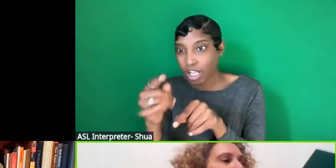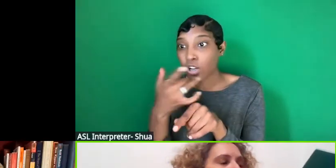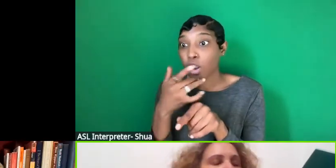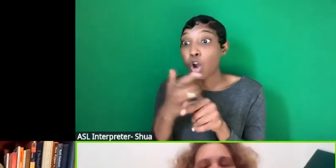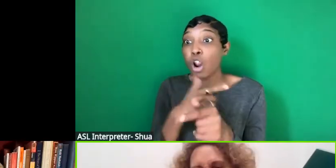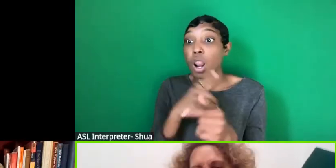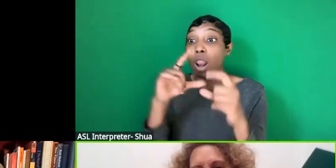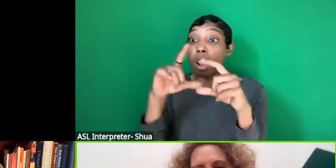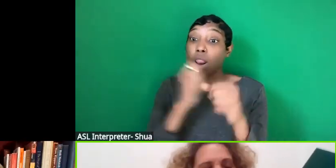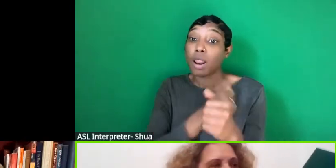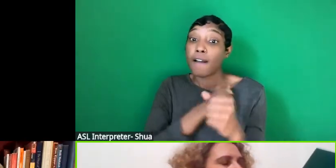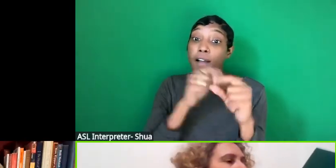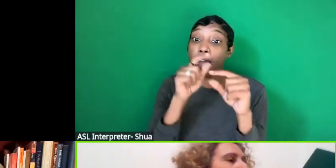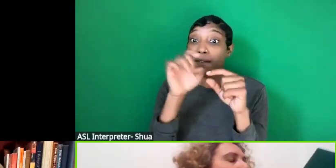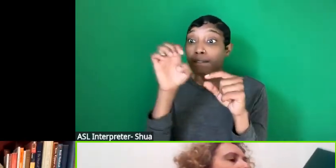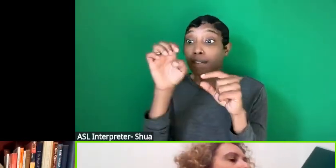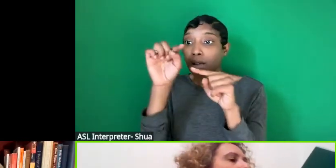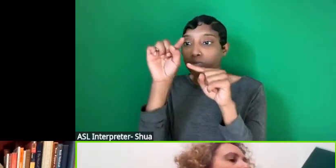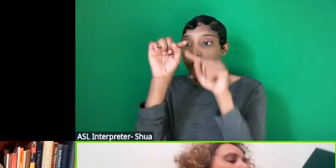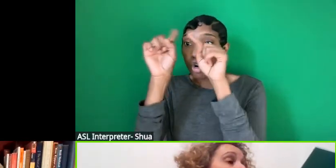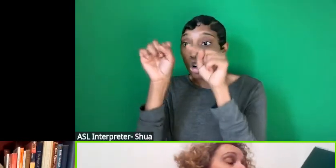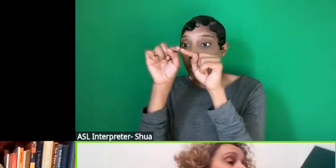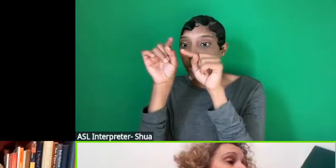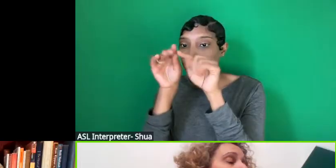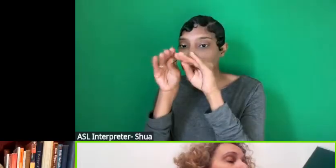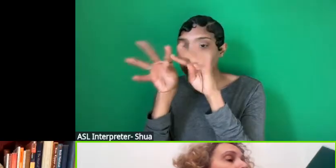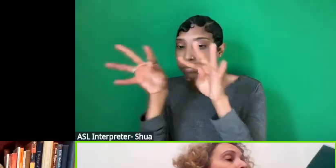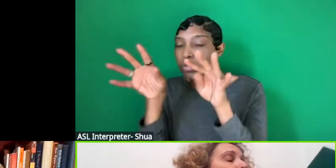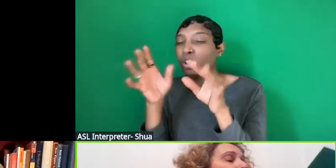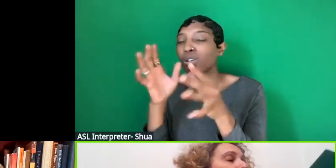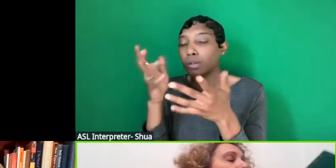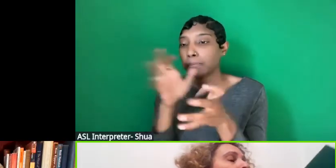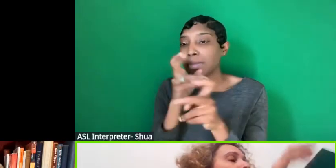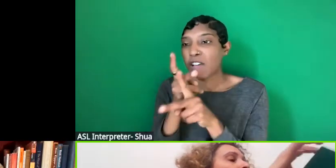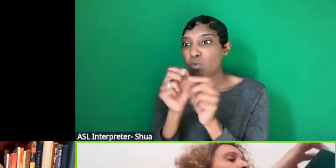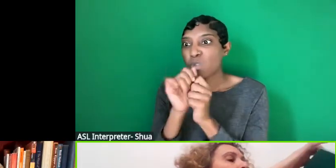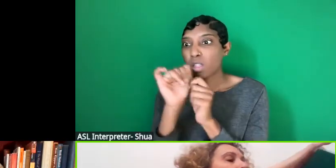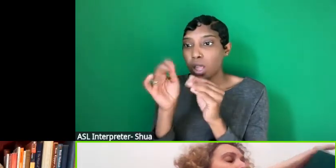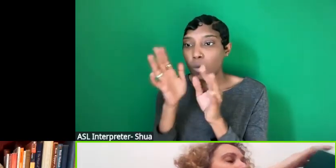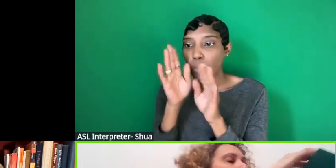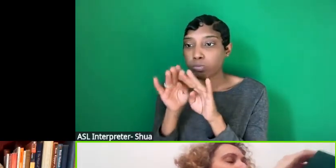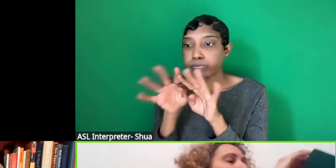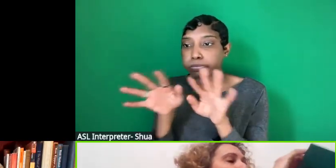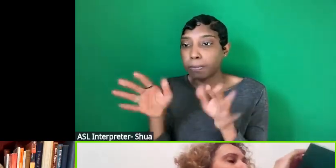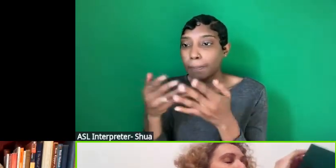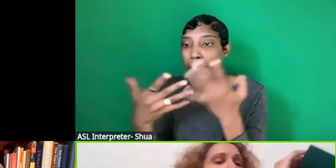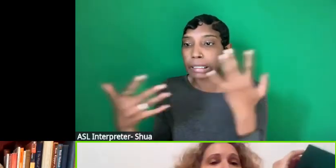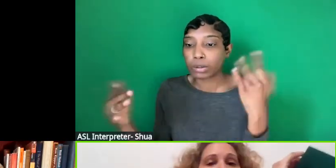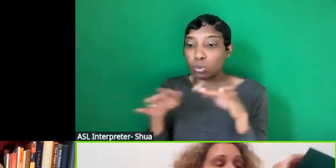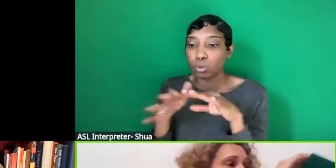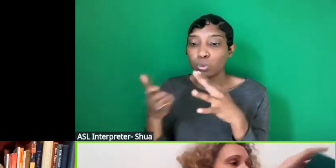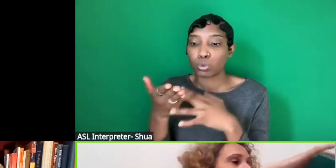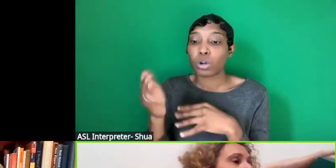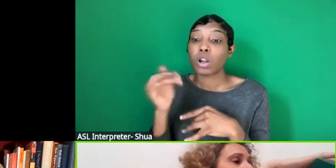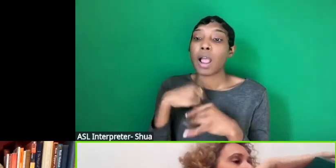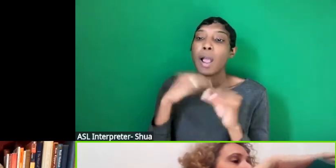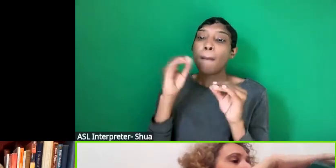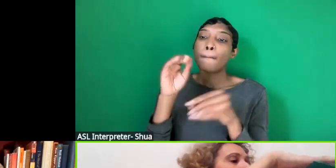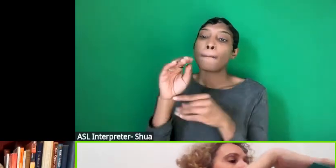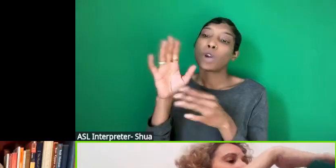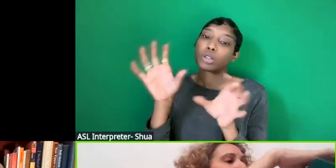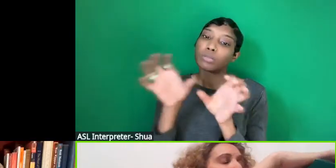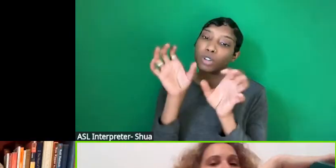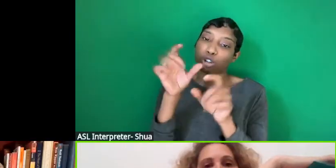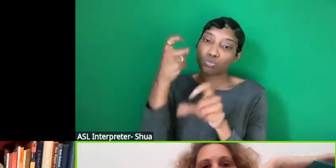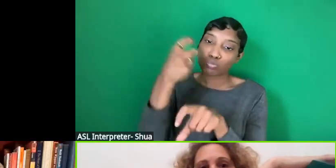you're really better off using a ballpoint pen or even a pencil. So I put some of the embellishments on it